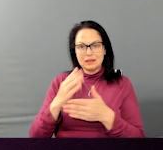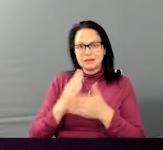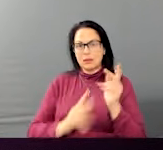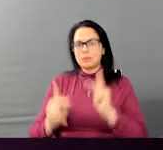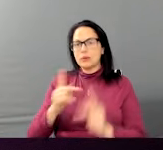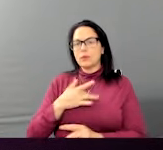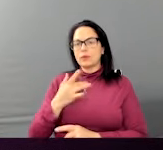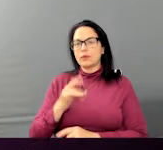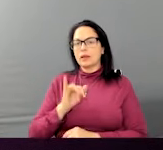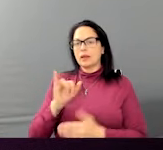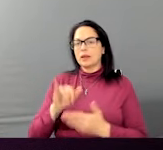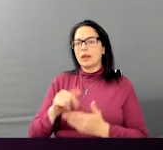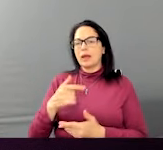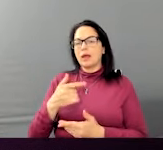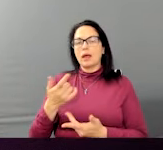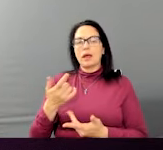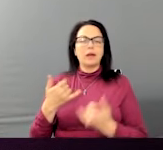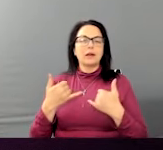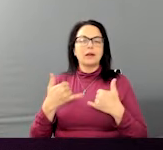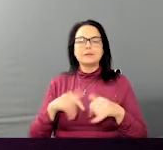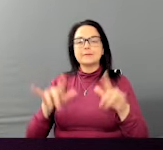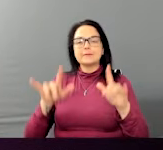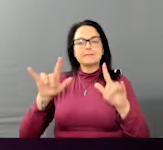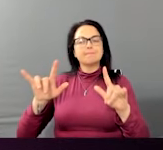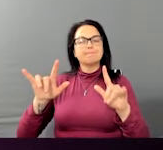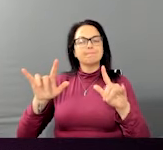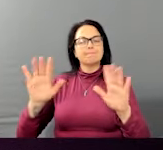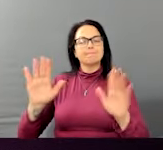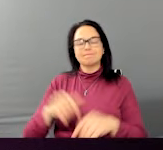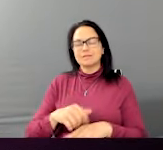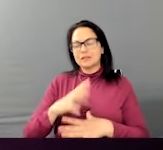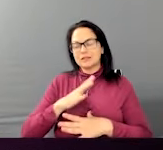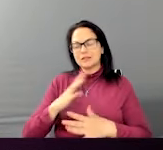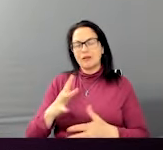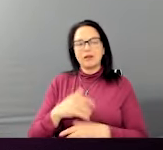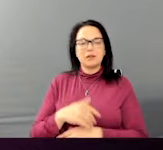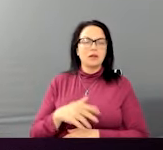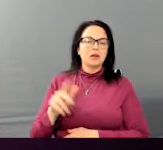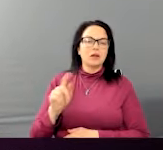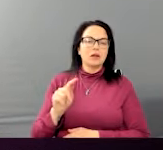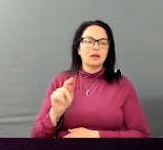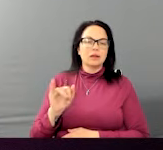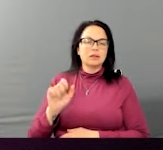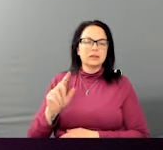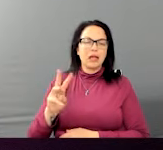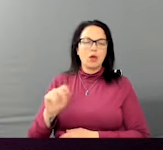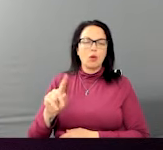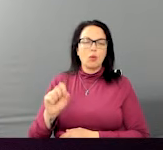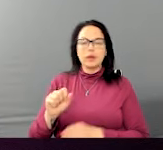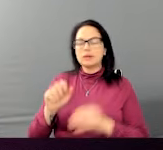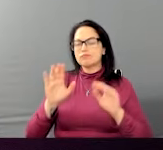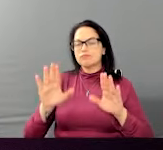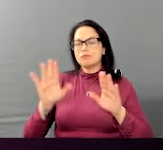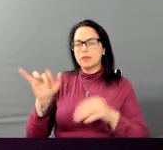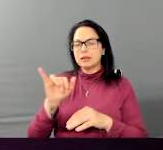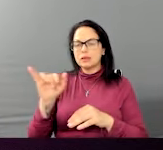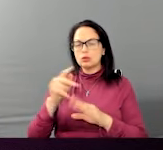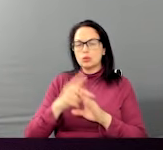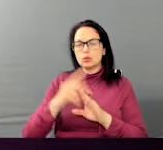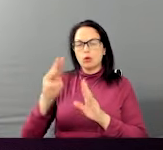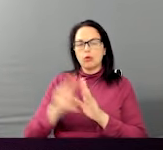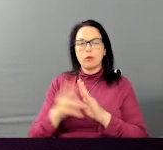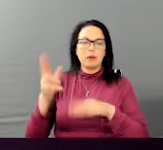I still love you so much. And then Tailwind, because it's amazing. I love Tailwind. So, and then, of course,